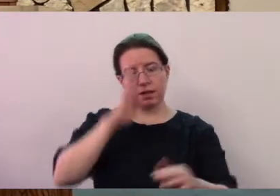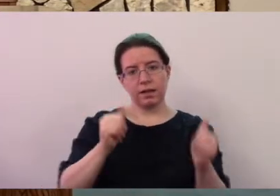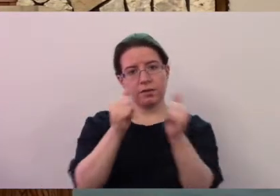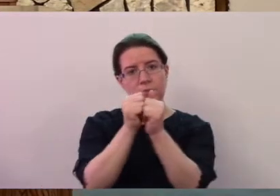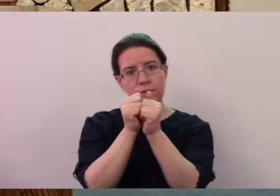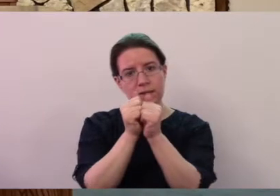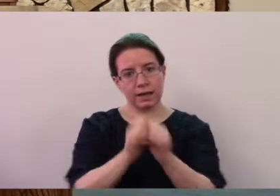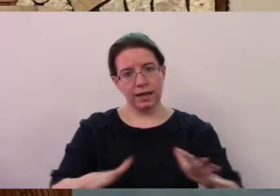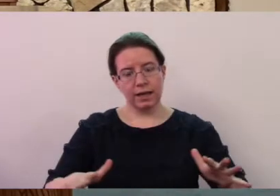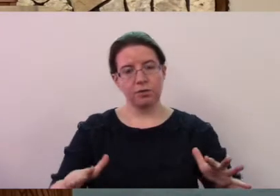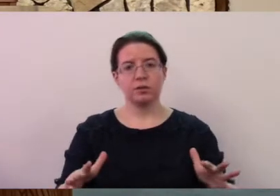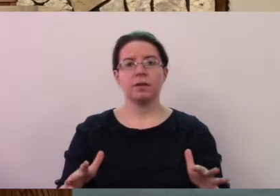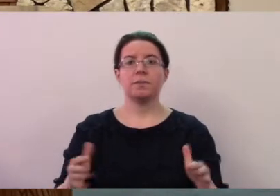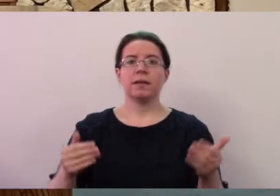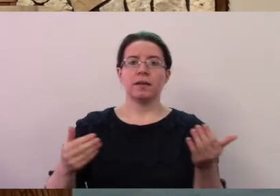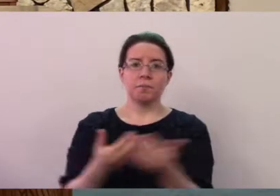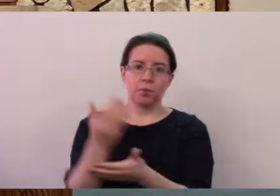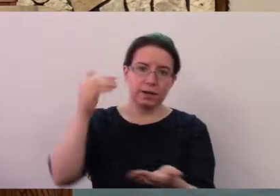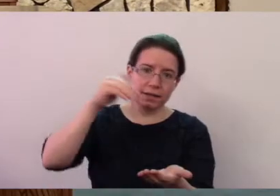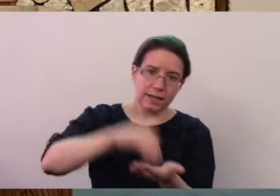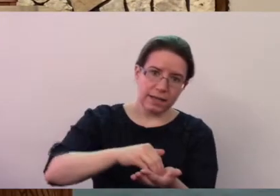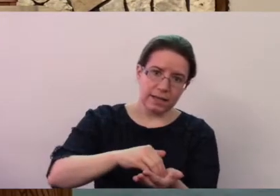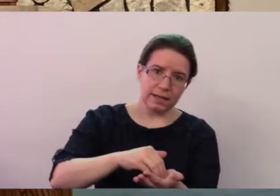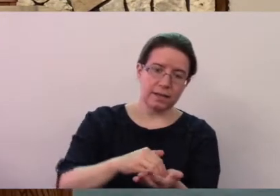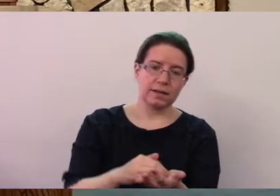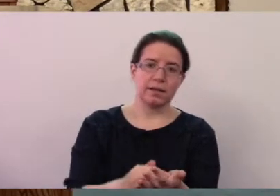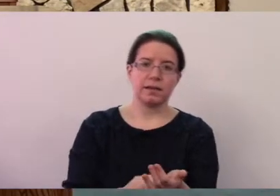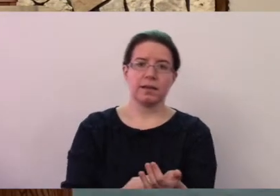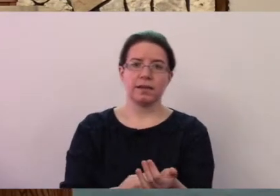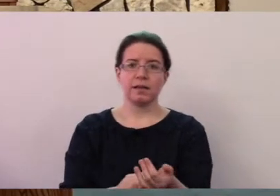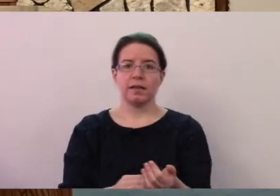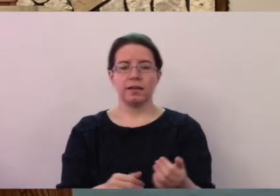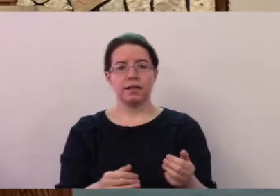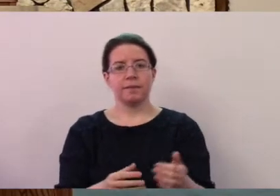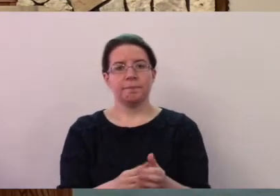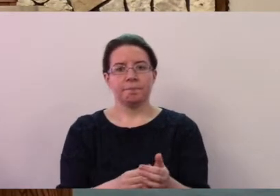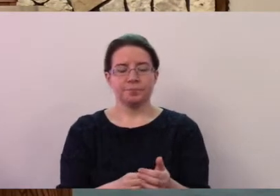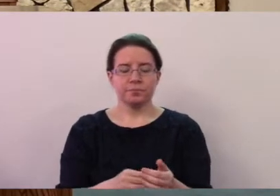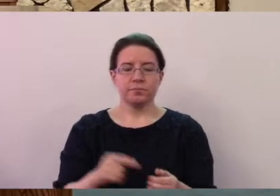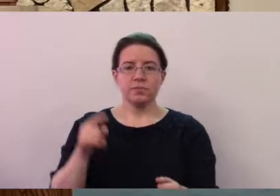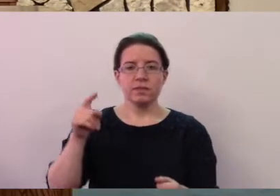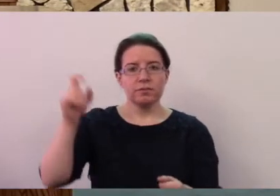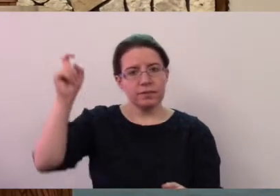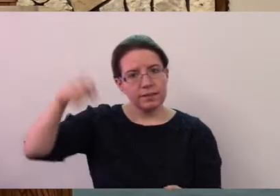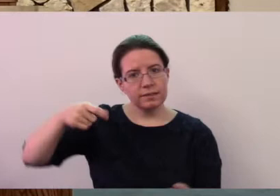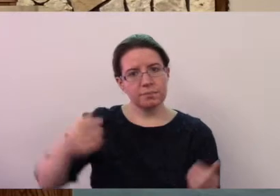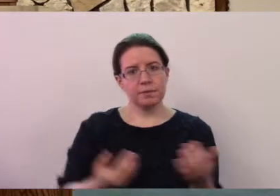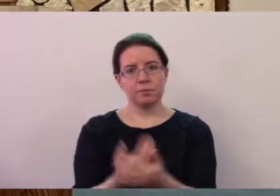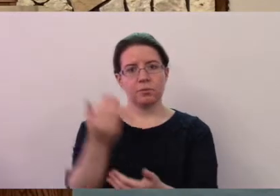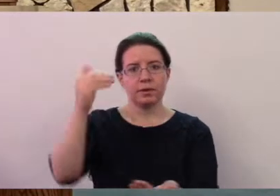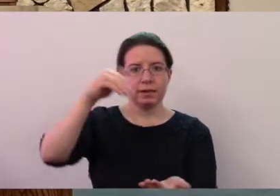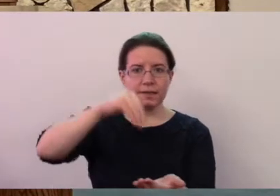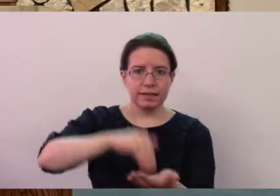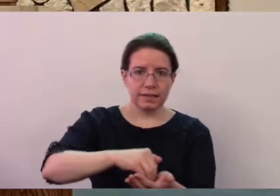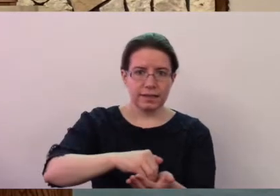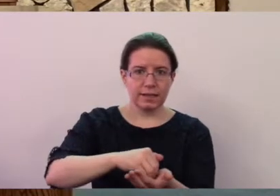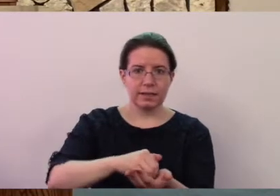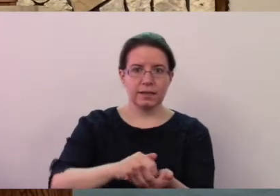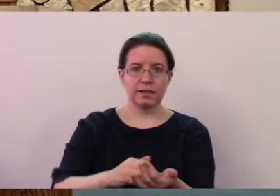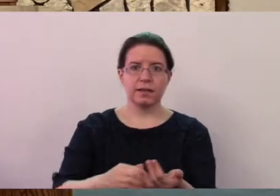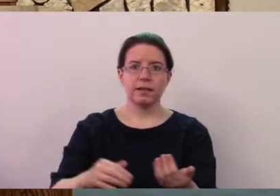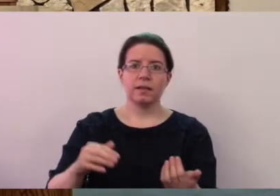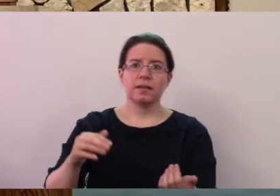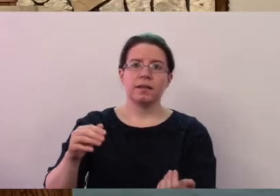the Spirit is spirit. Marvel not that I said unto you, you must be born again. The wind bloweth where it